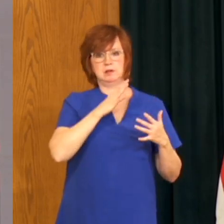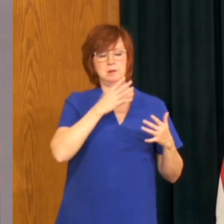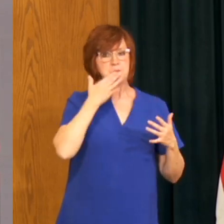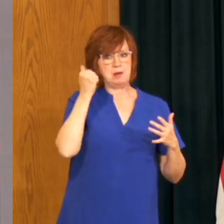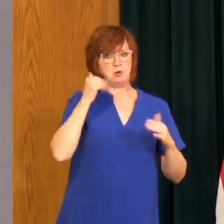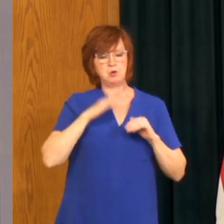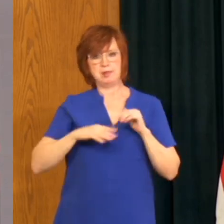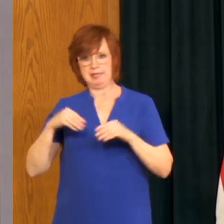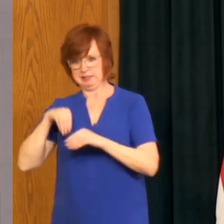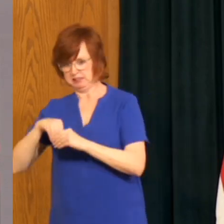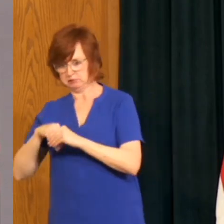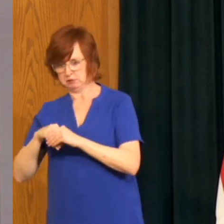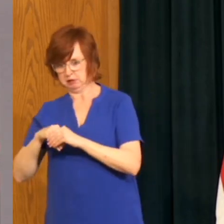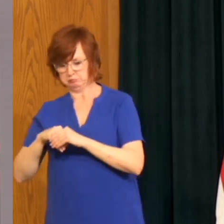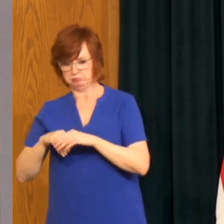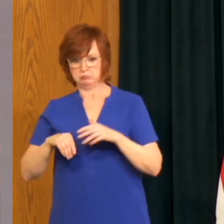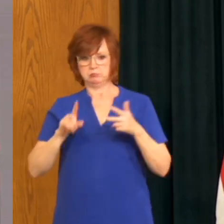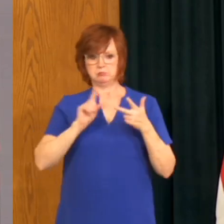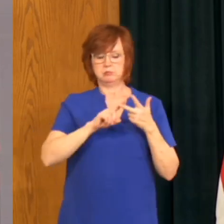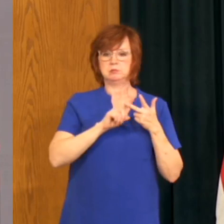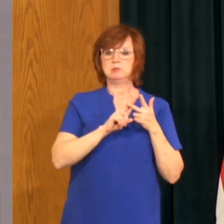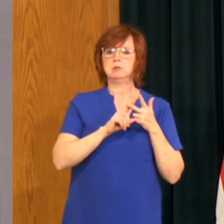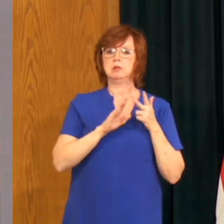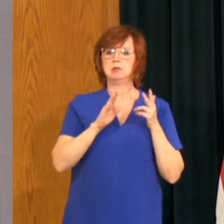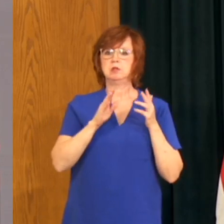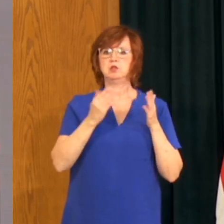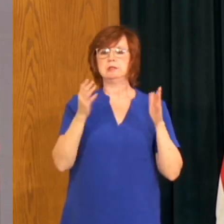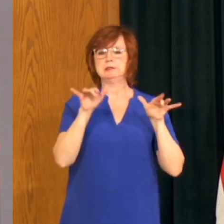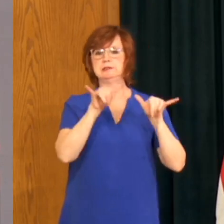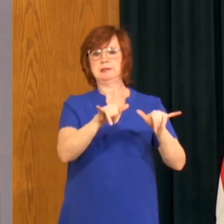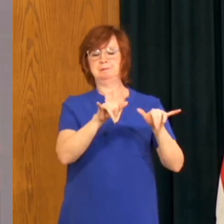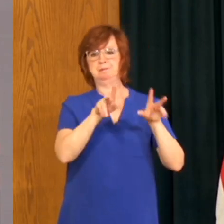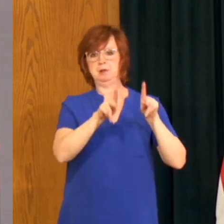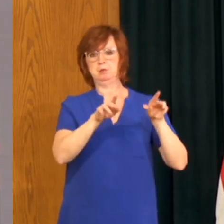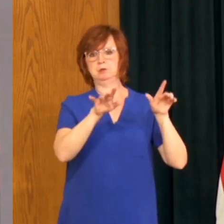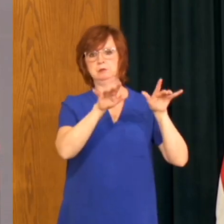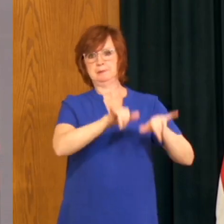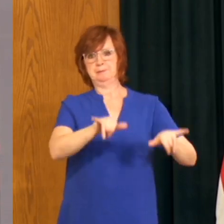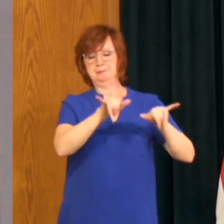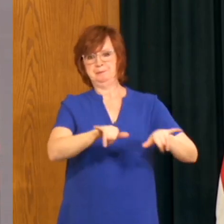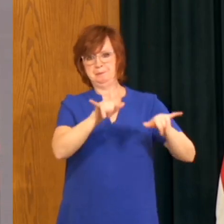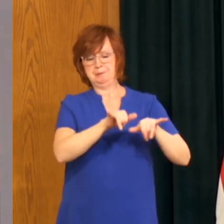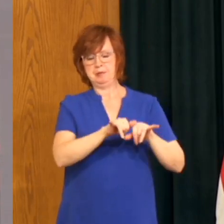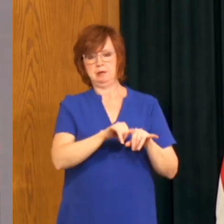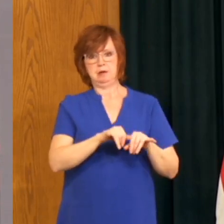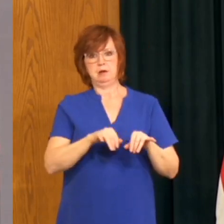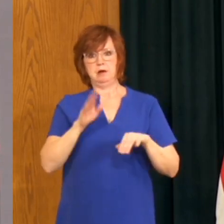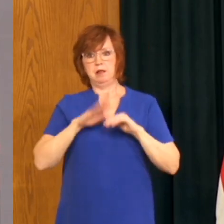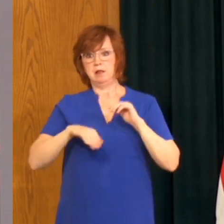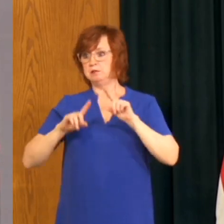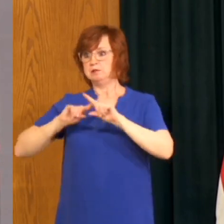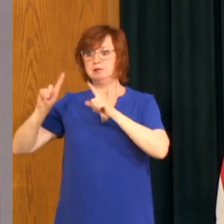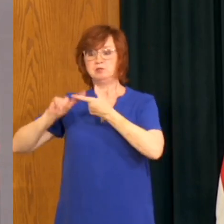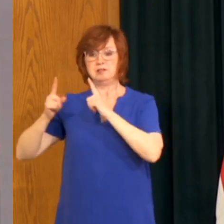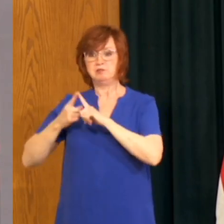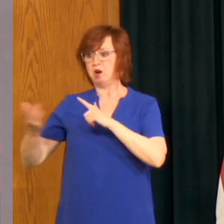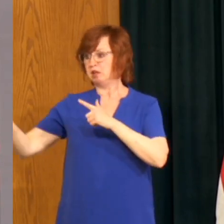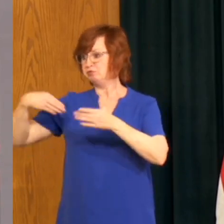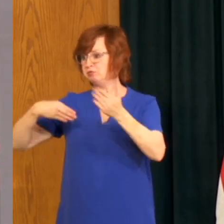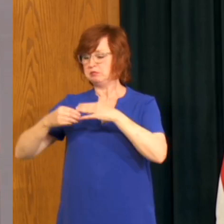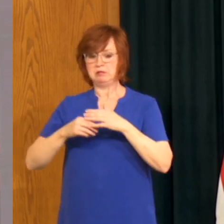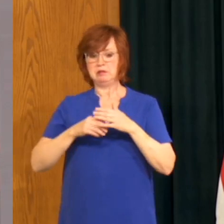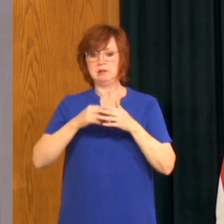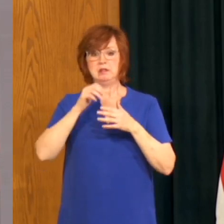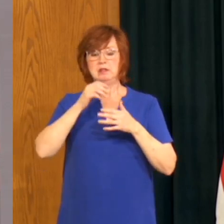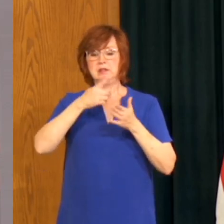lot of new people. And social interactions locally are better than social interactions across large geographies. Of course, there may be